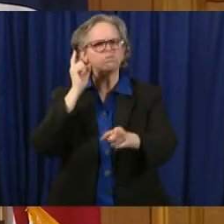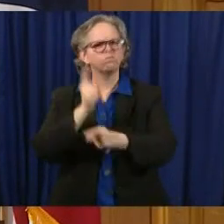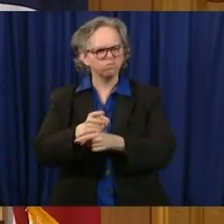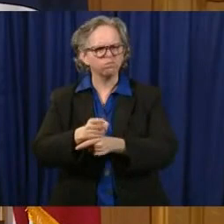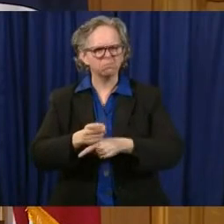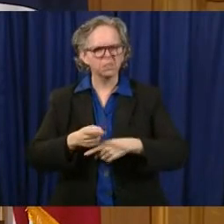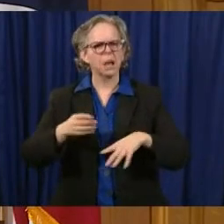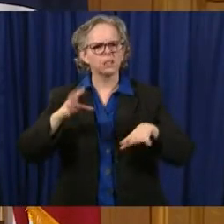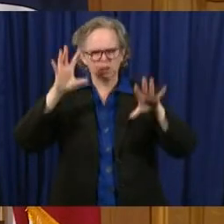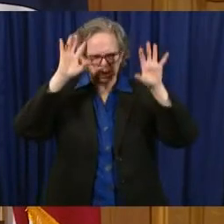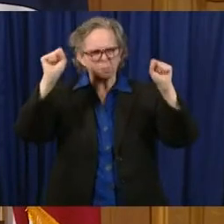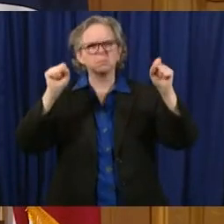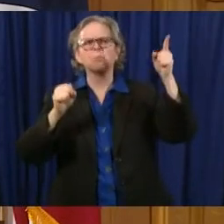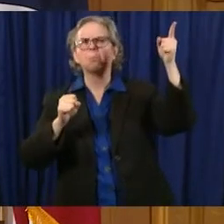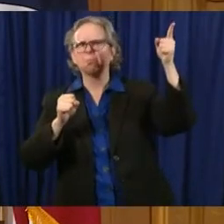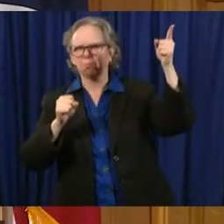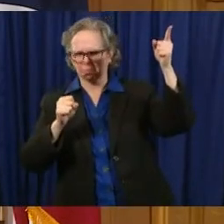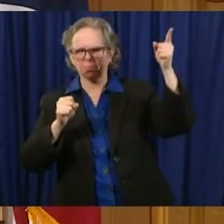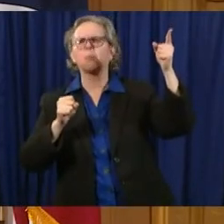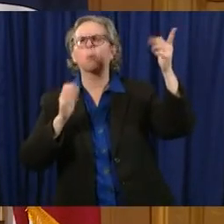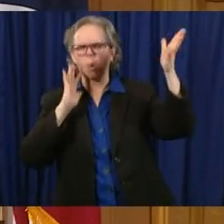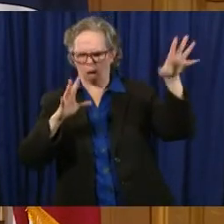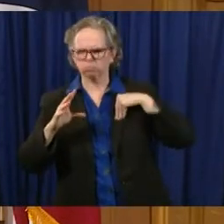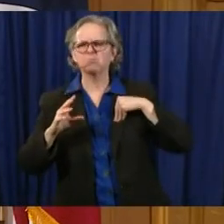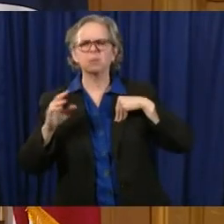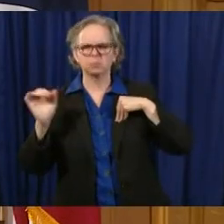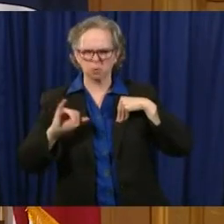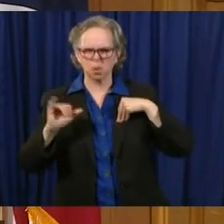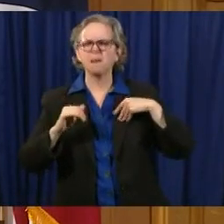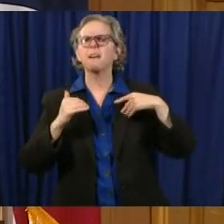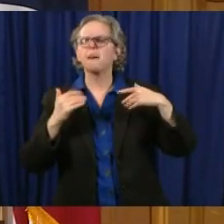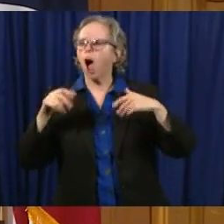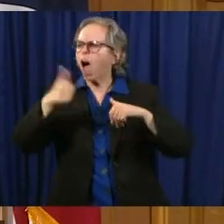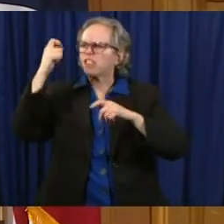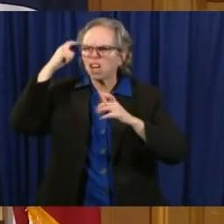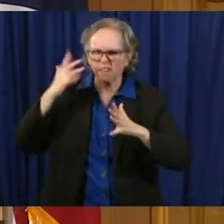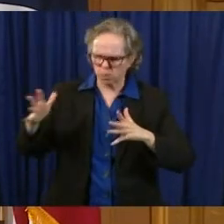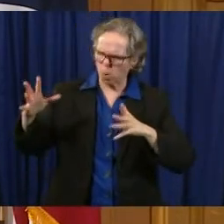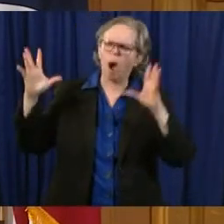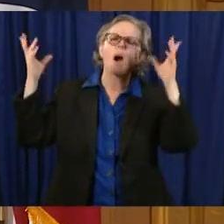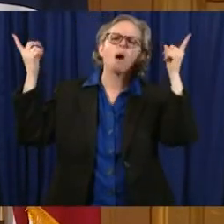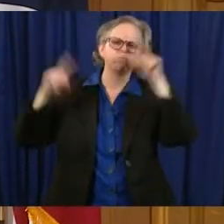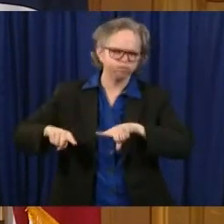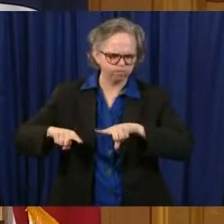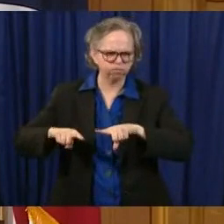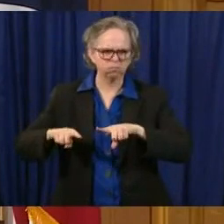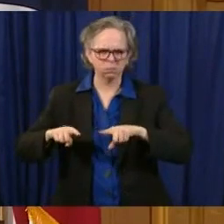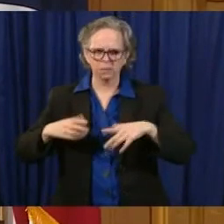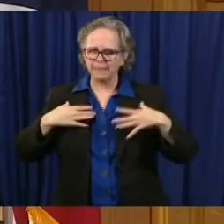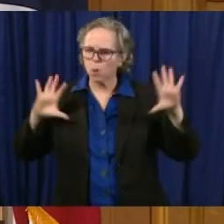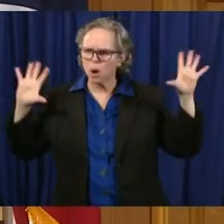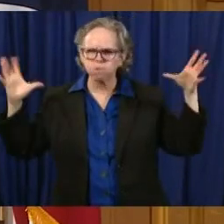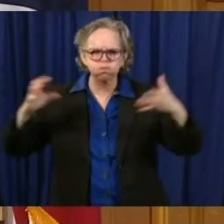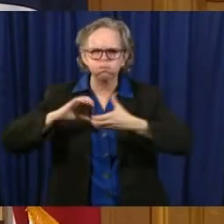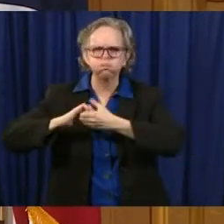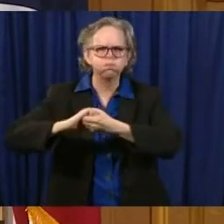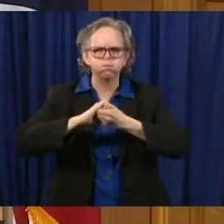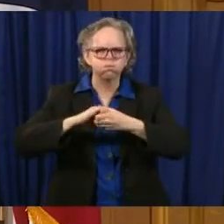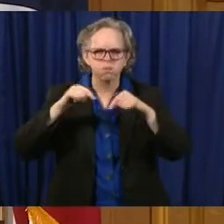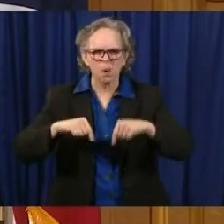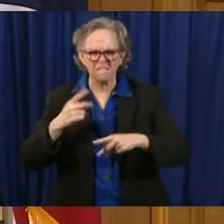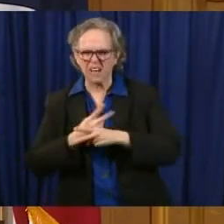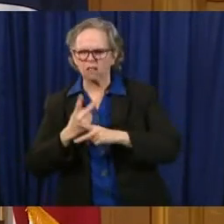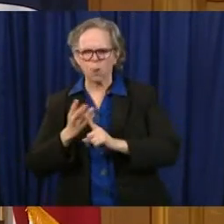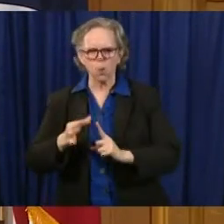well, and our fellow governors. But it's all of us kind of coming together and figuring out what is unique about Ohio, and